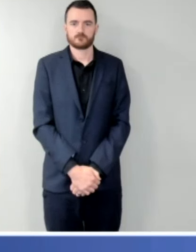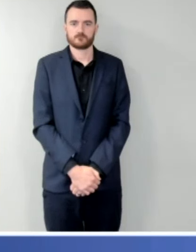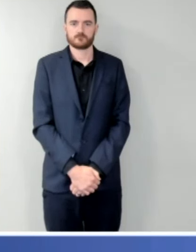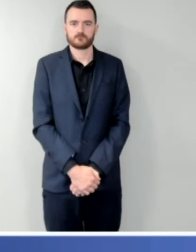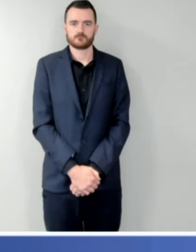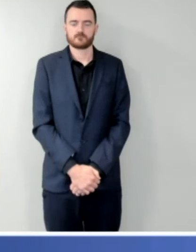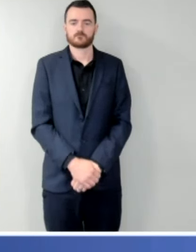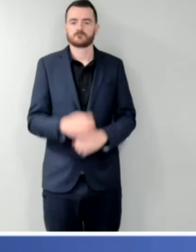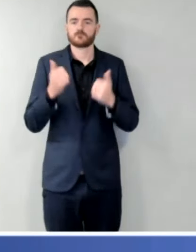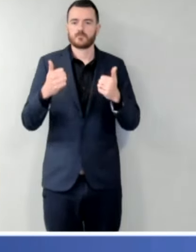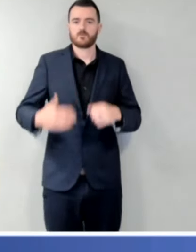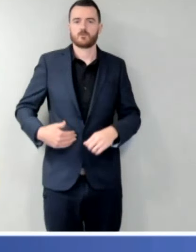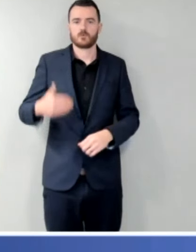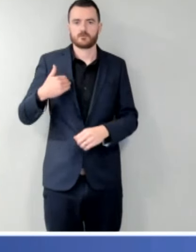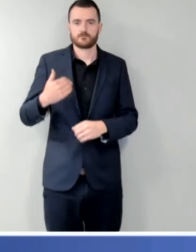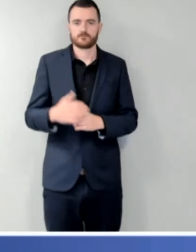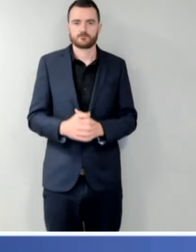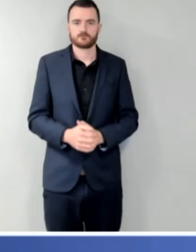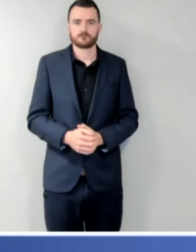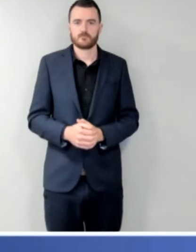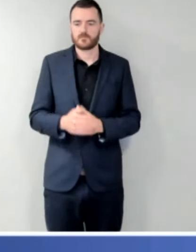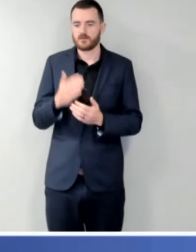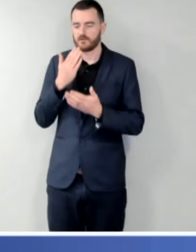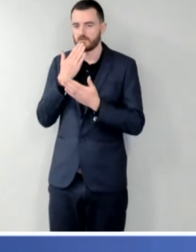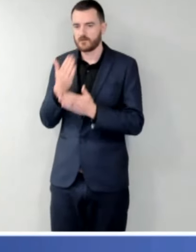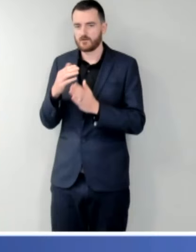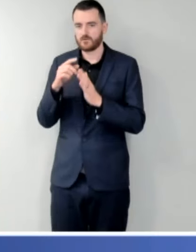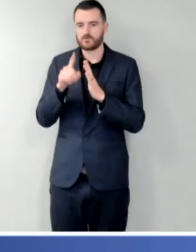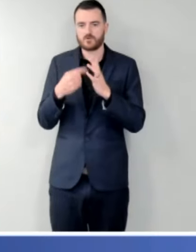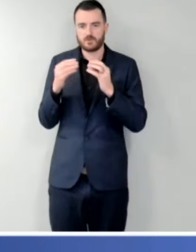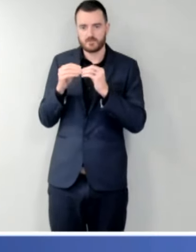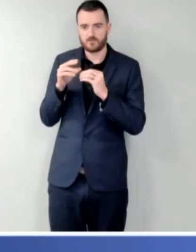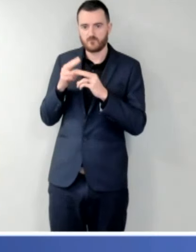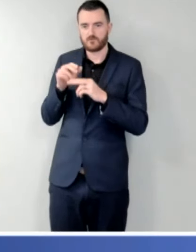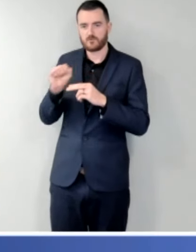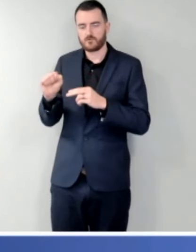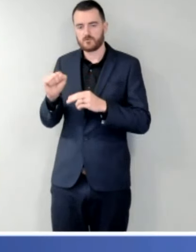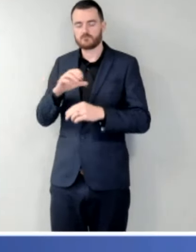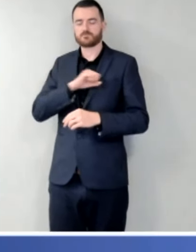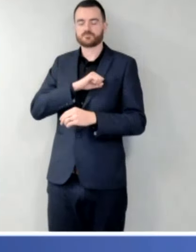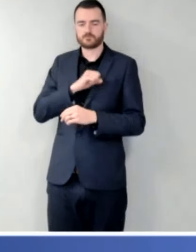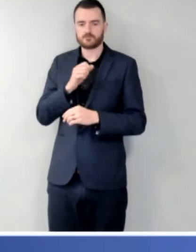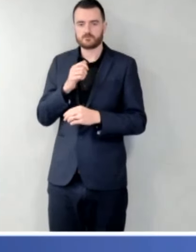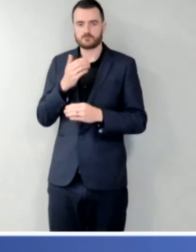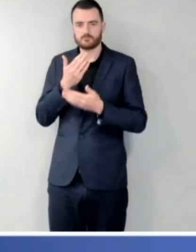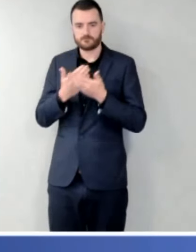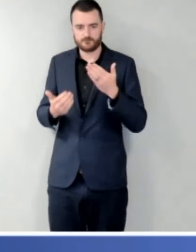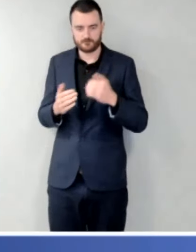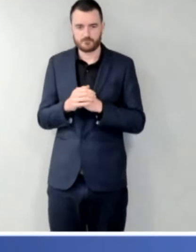Good morning. Thank you, Julie Bishop, for those heartfelt words. Distinguished